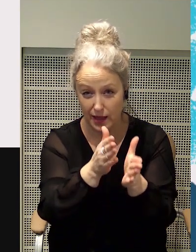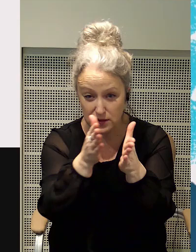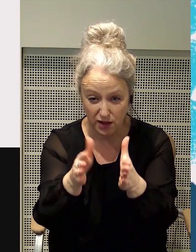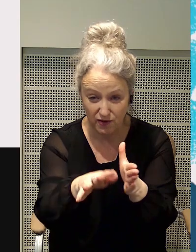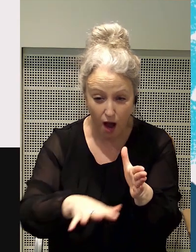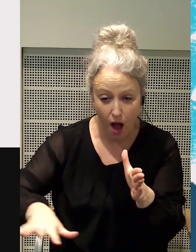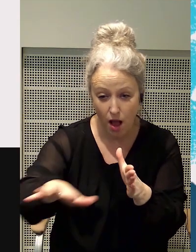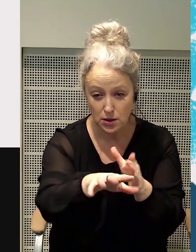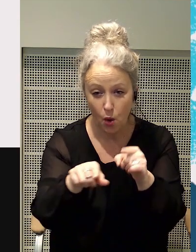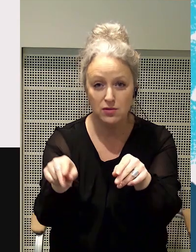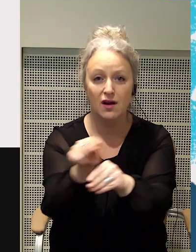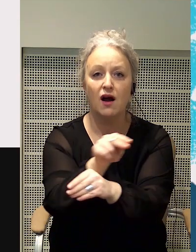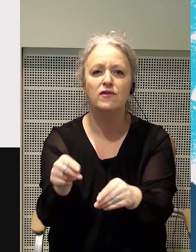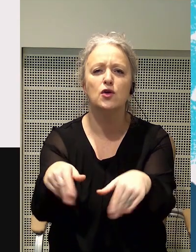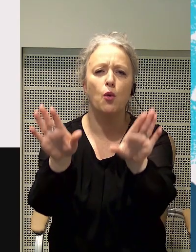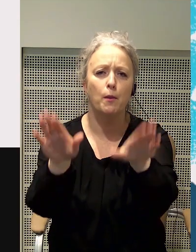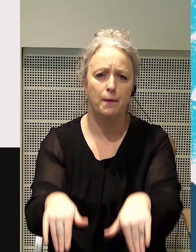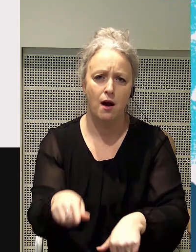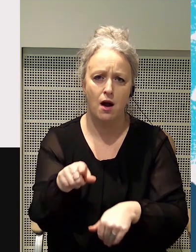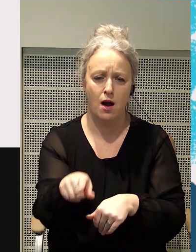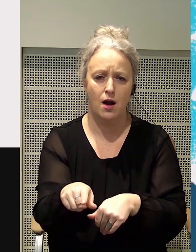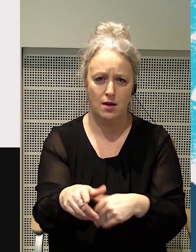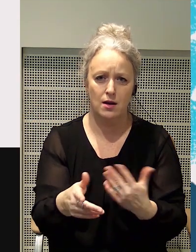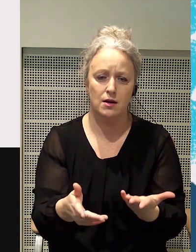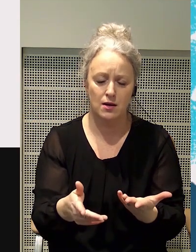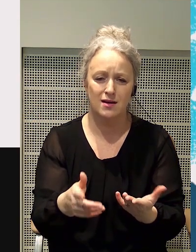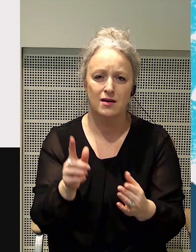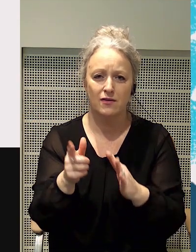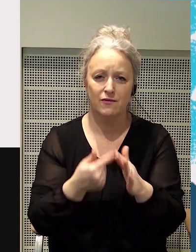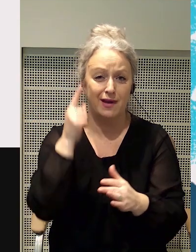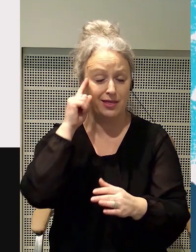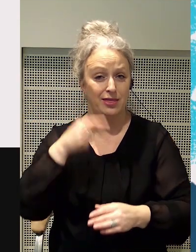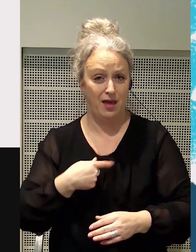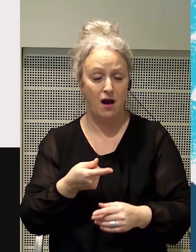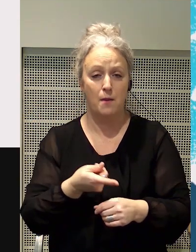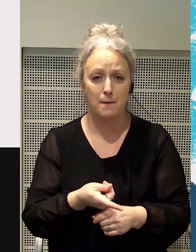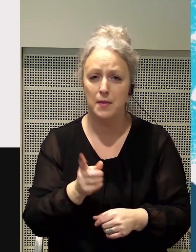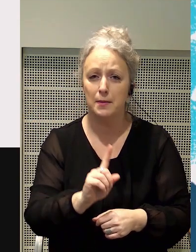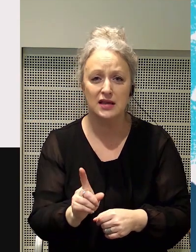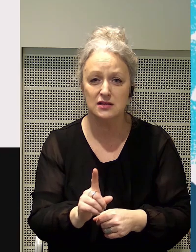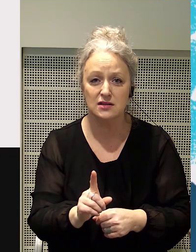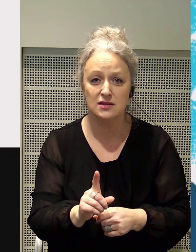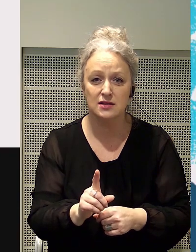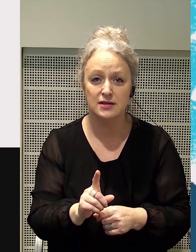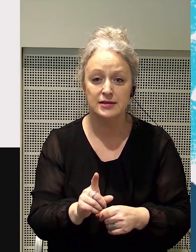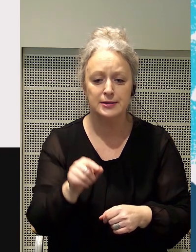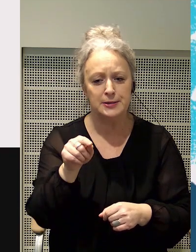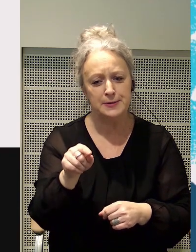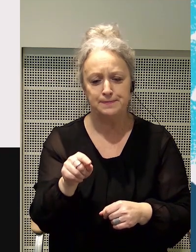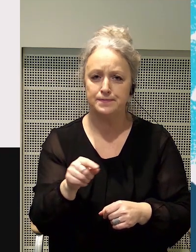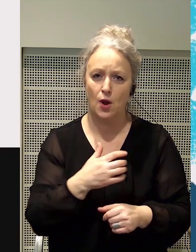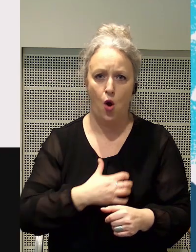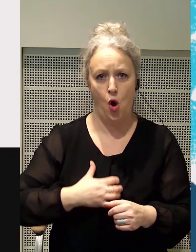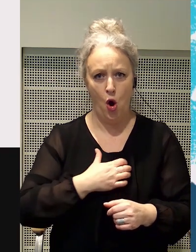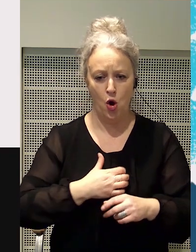products development is not equally focused on adults and children. Three, we also know that orphan